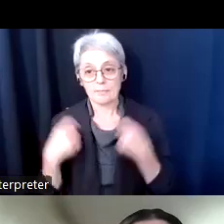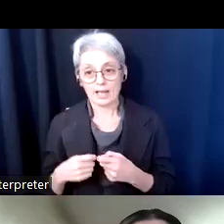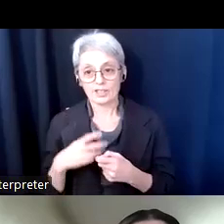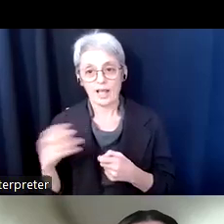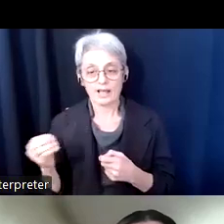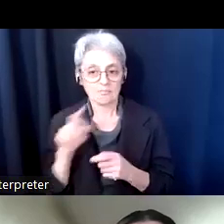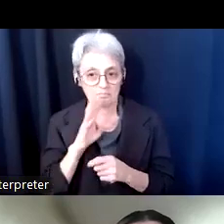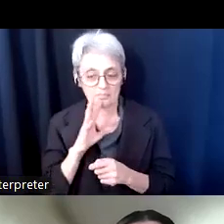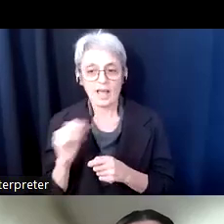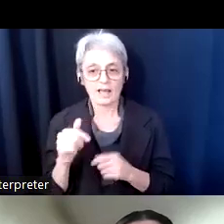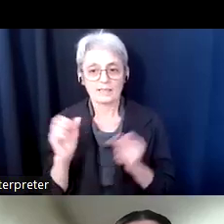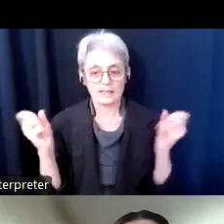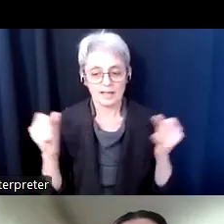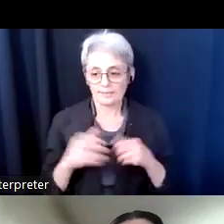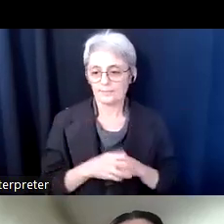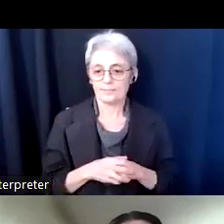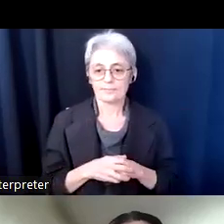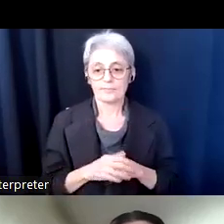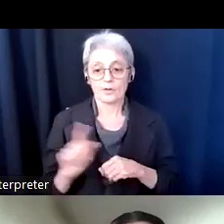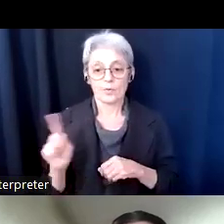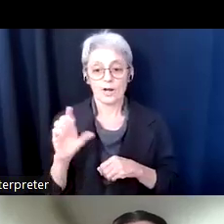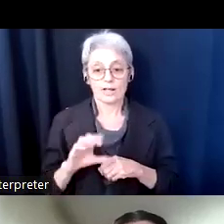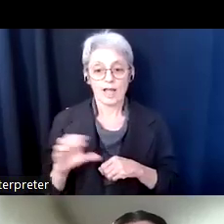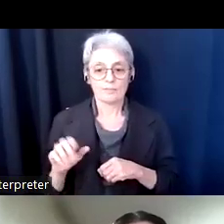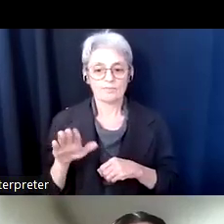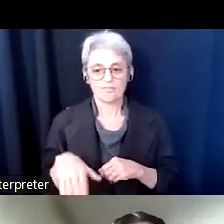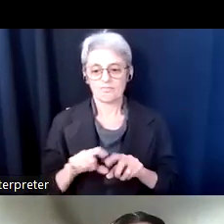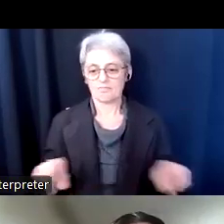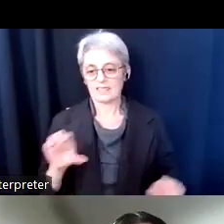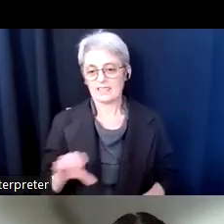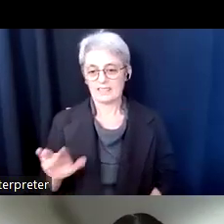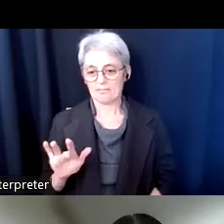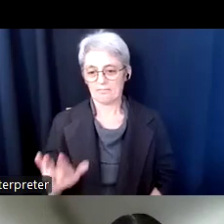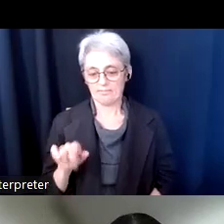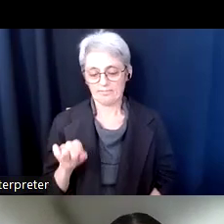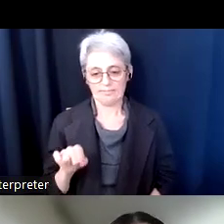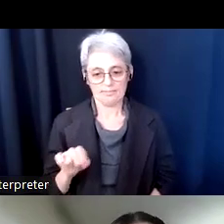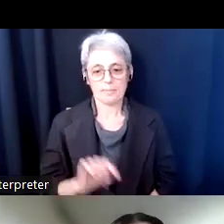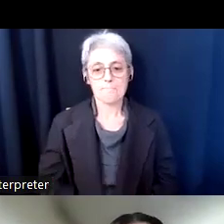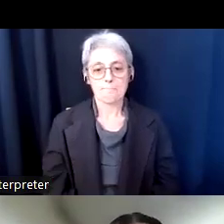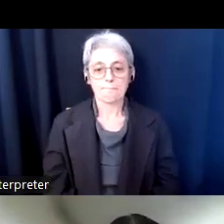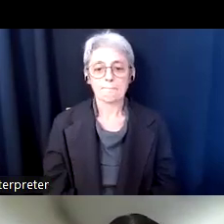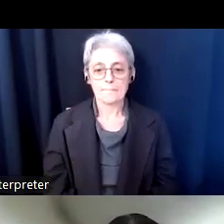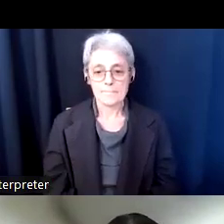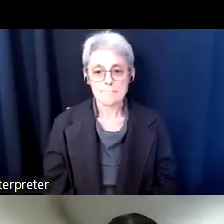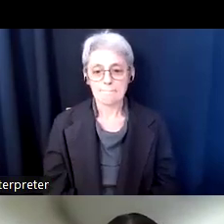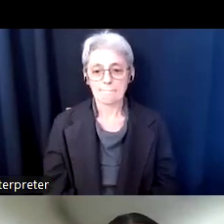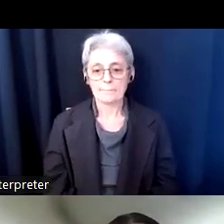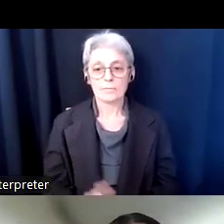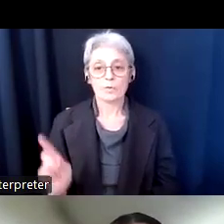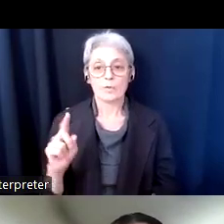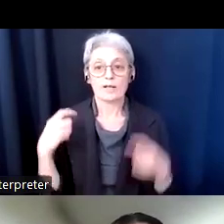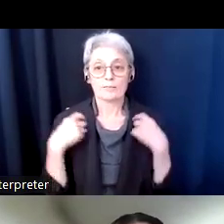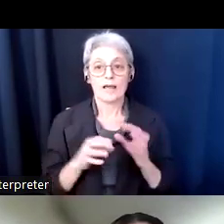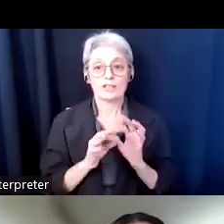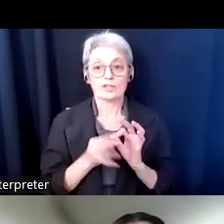Live English captions can be accessed by clicking the CC button, which is at the bottom of your Zoom screen. And live Spanish interpretation can be